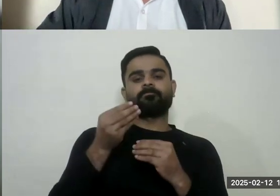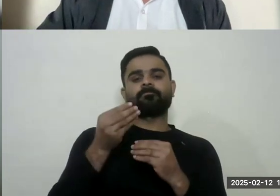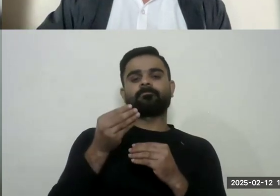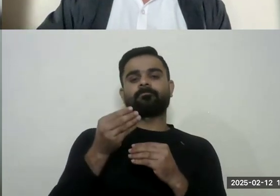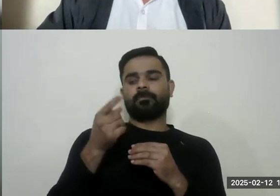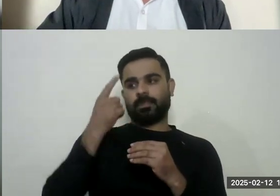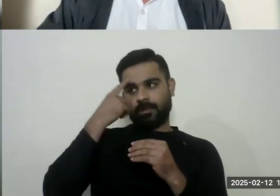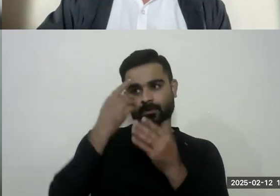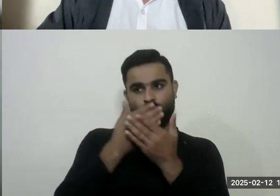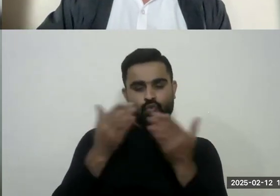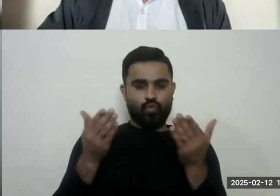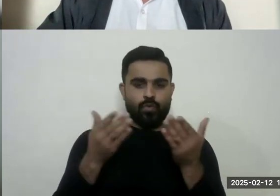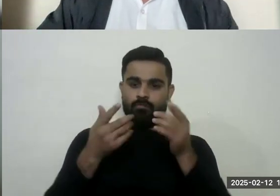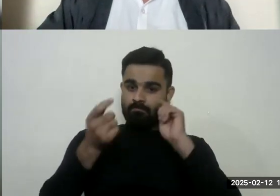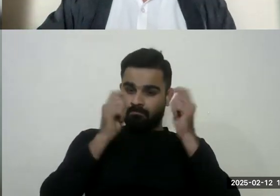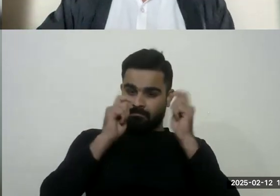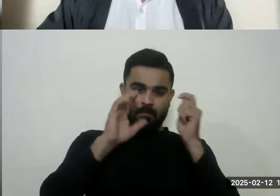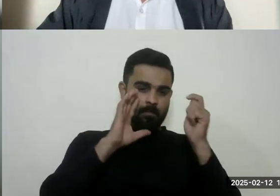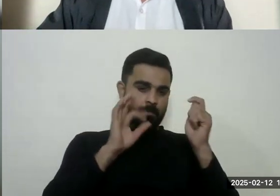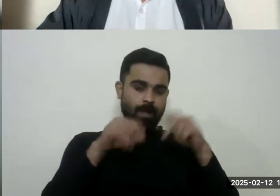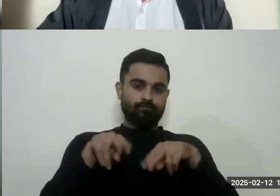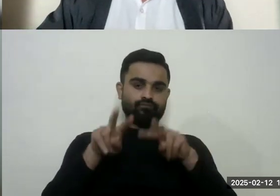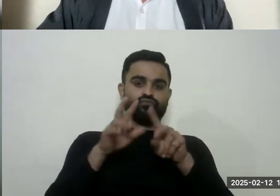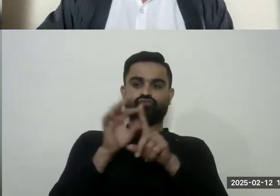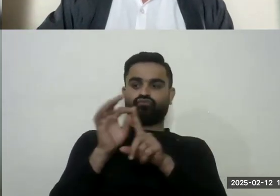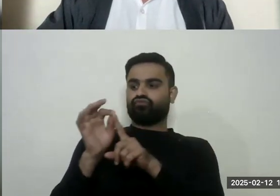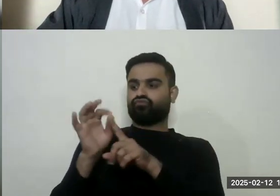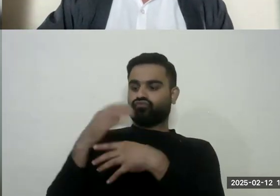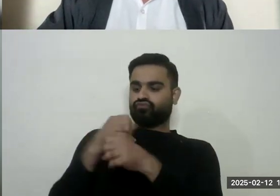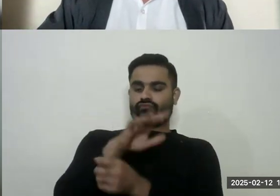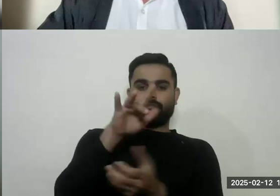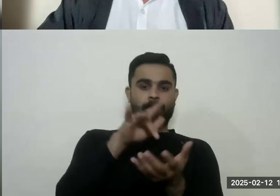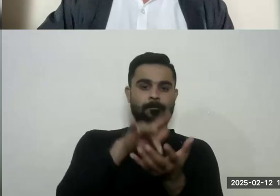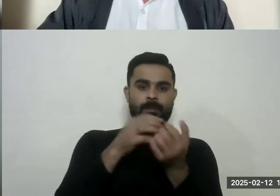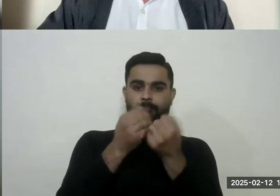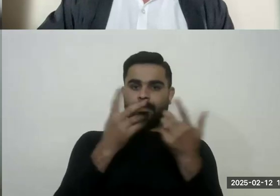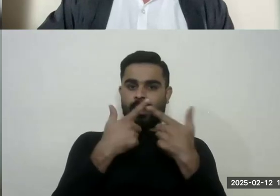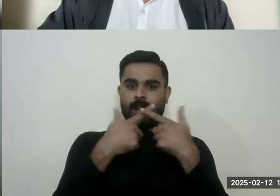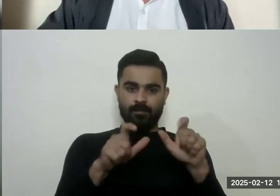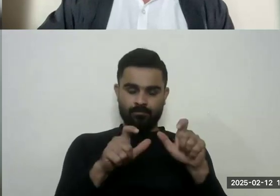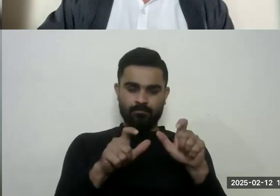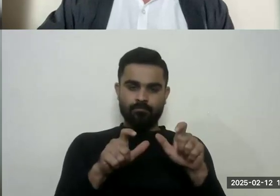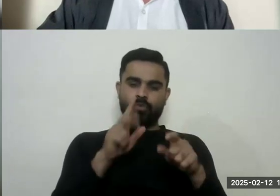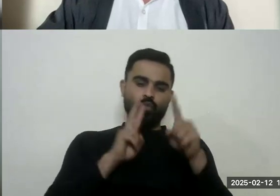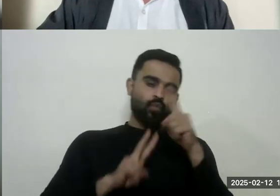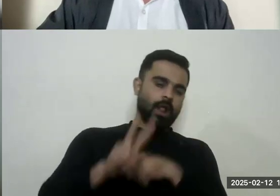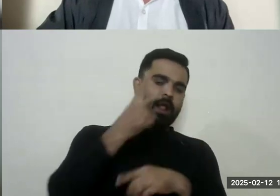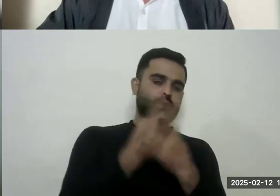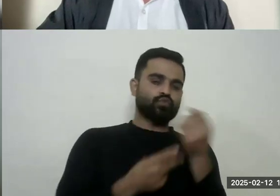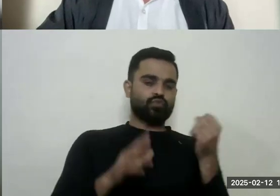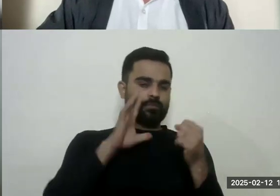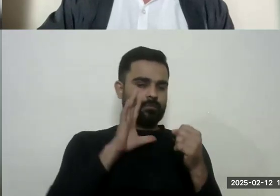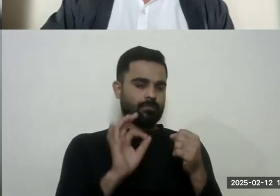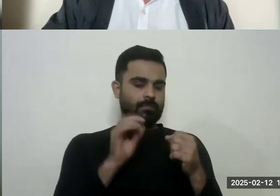your minds. Now, your role, it's important to remember, is to create a space where multilingualism is valued, right? Even